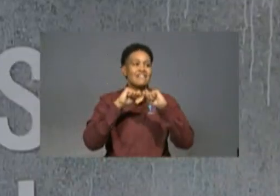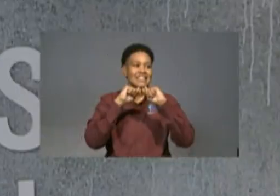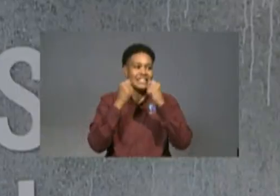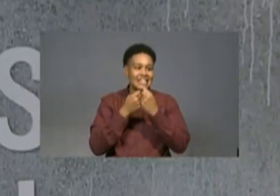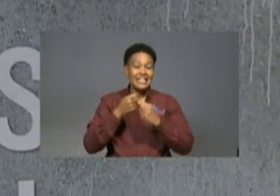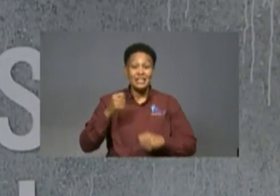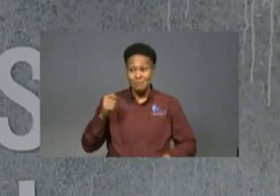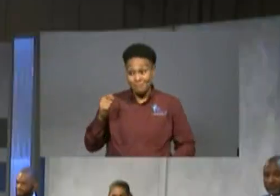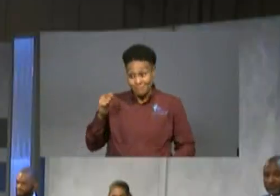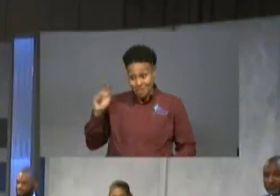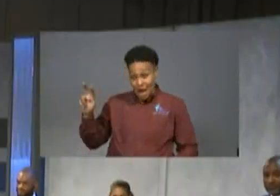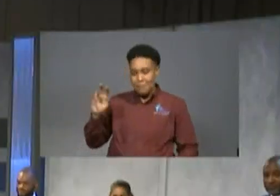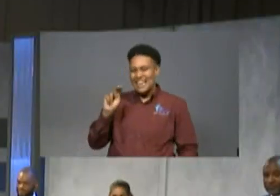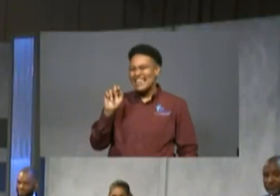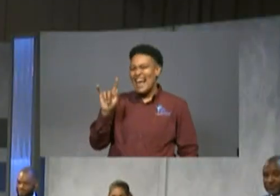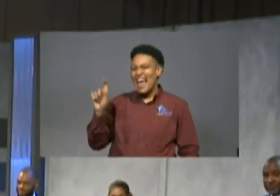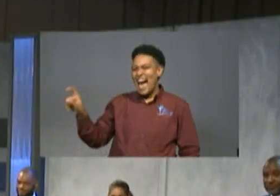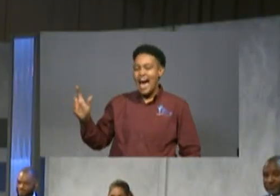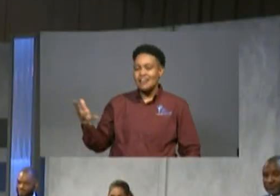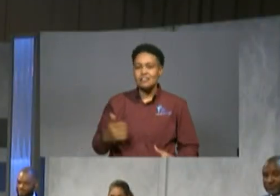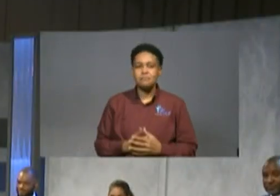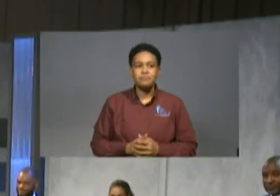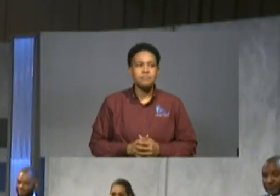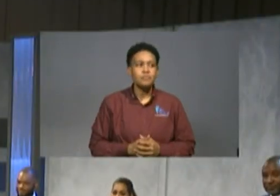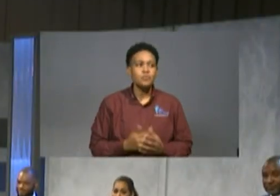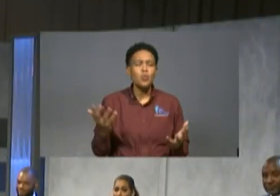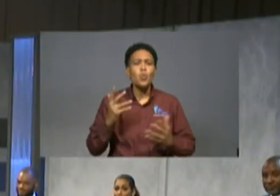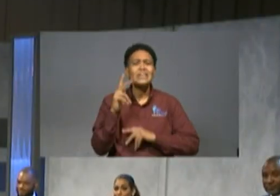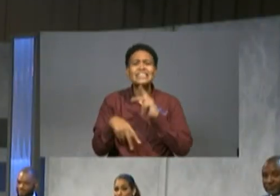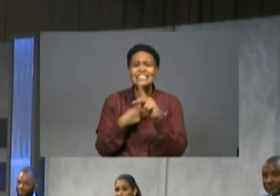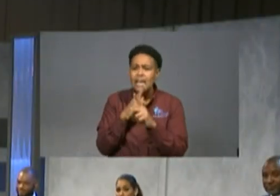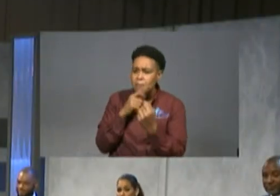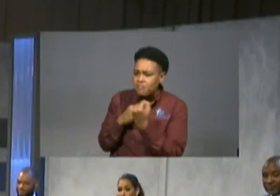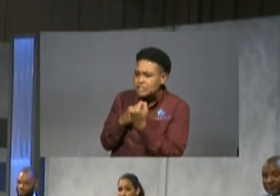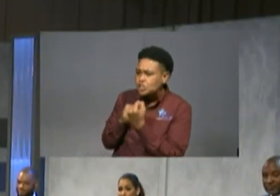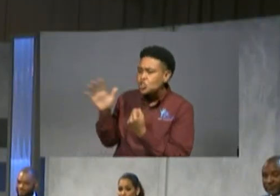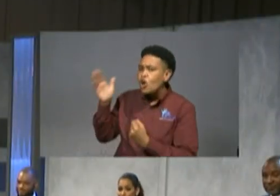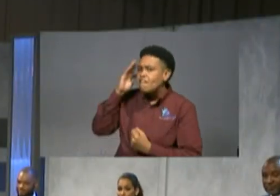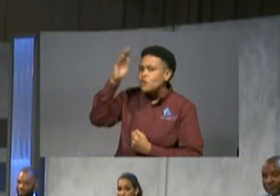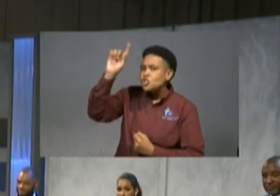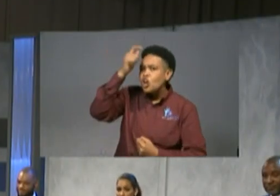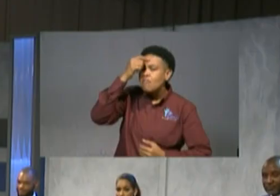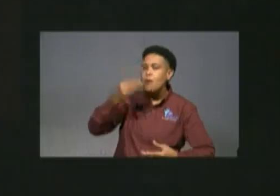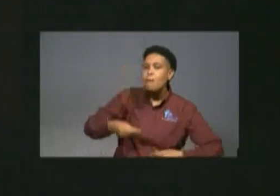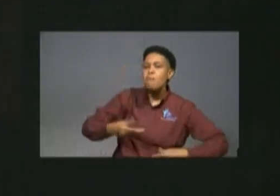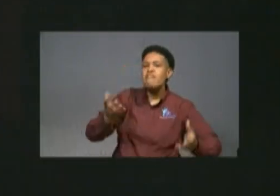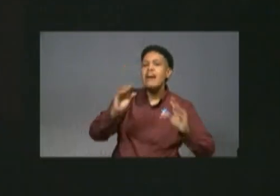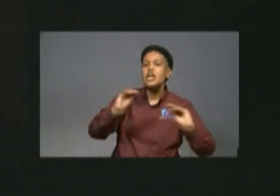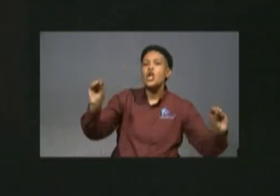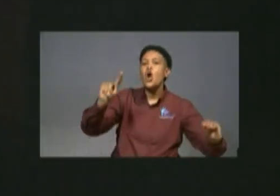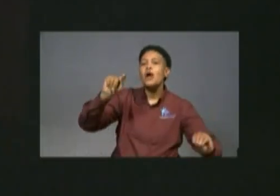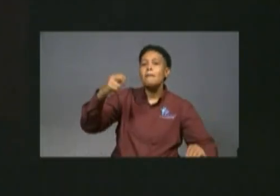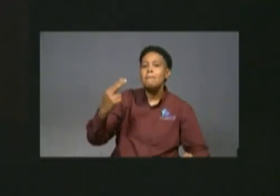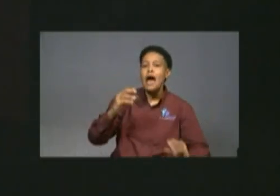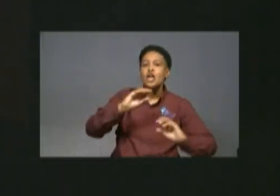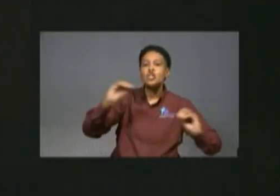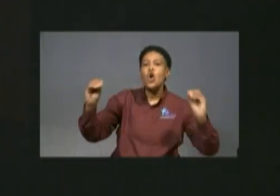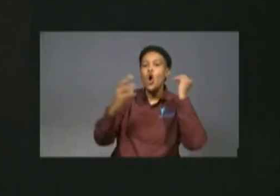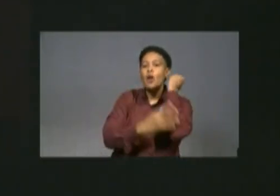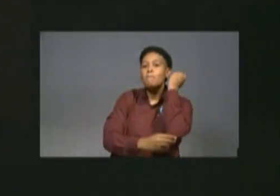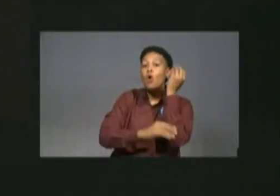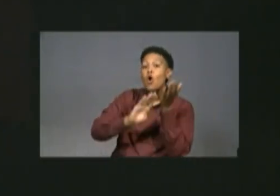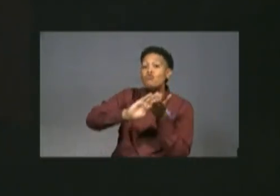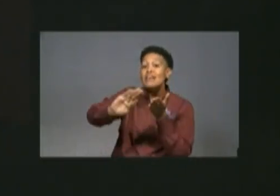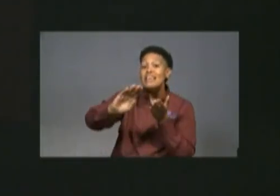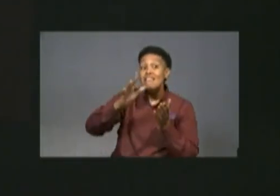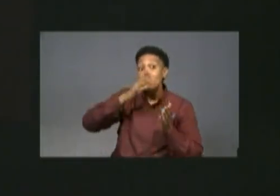JLP. What type of assistance would your government, or future government, provide for non-PATH, non-poor relief parents who,